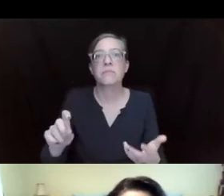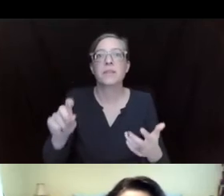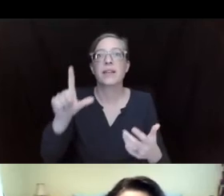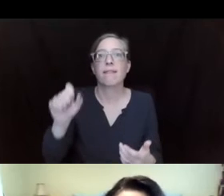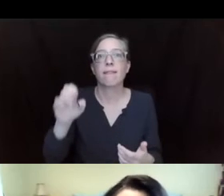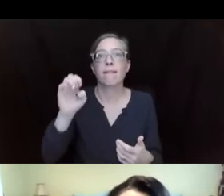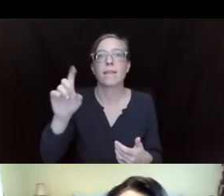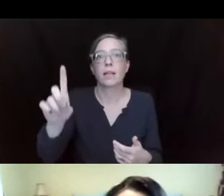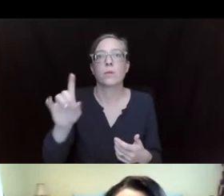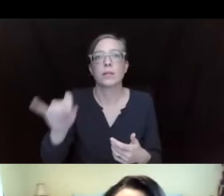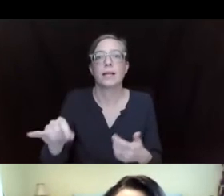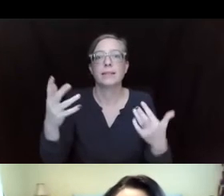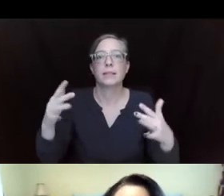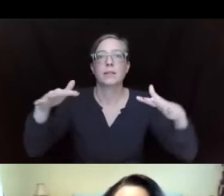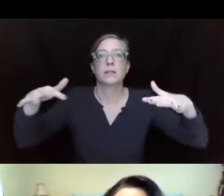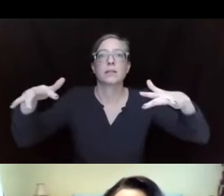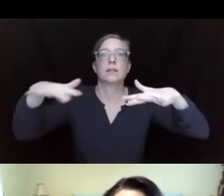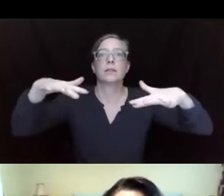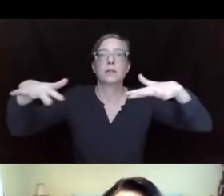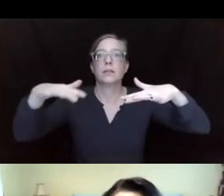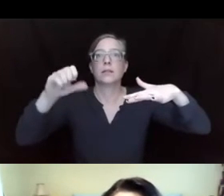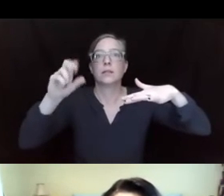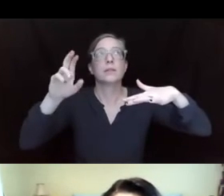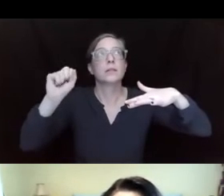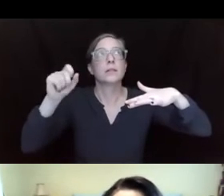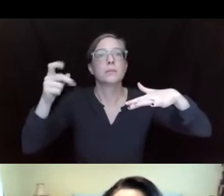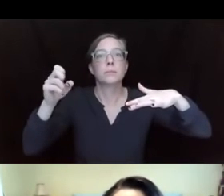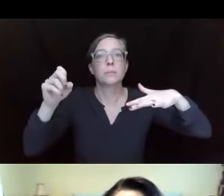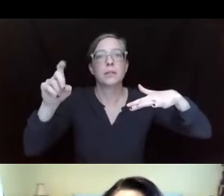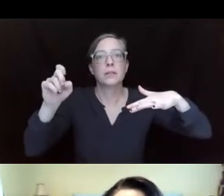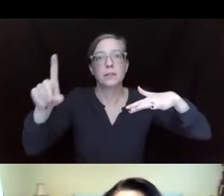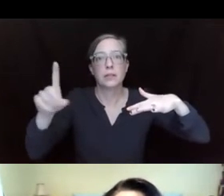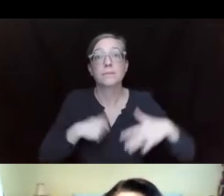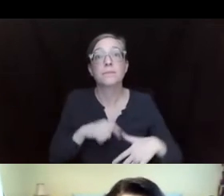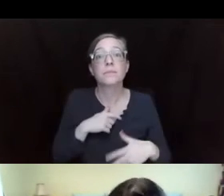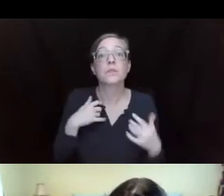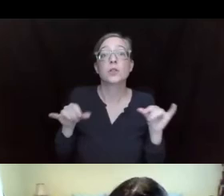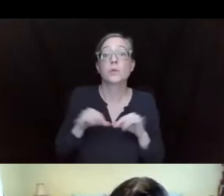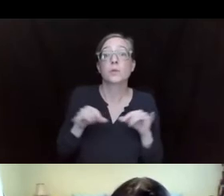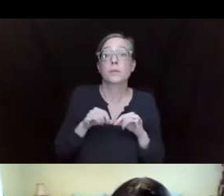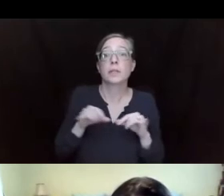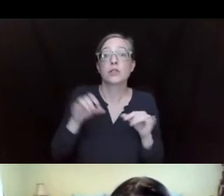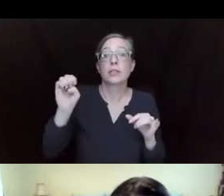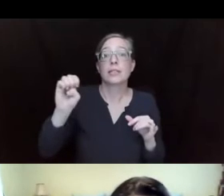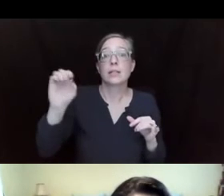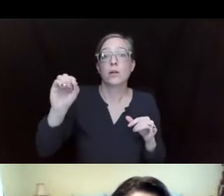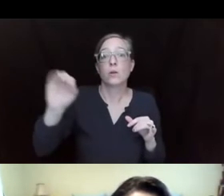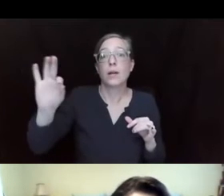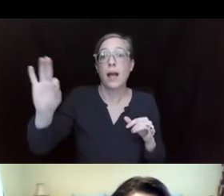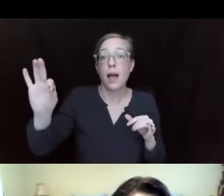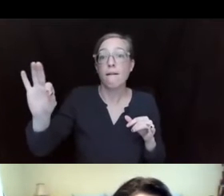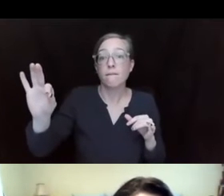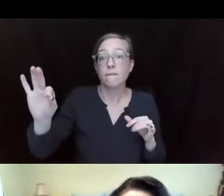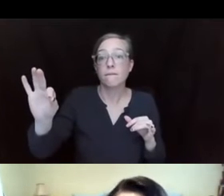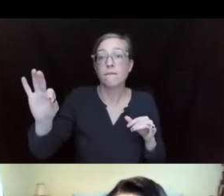we had to develop our own methodology for measuring electrosmotic flow in systems with very low conductivity. And this is the